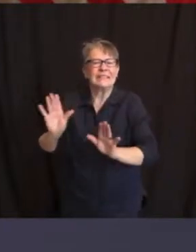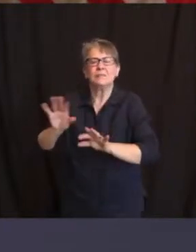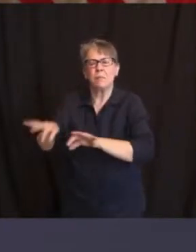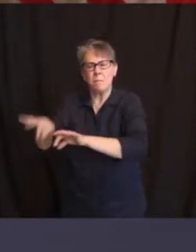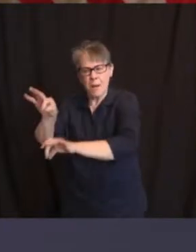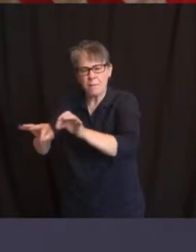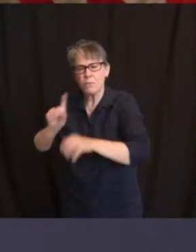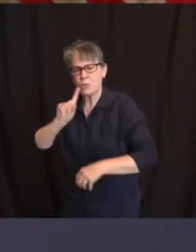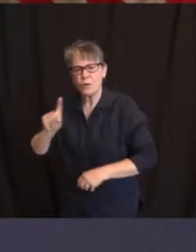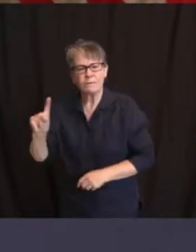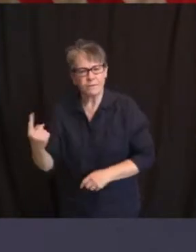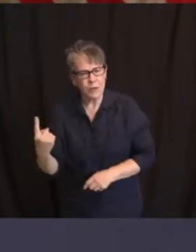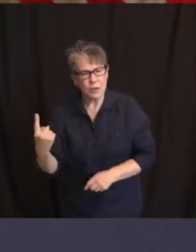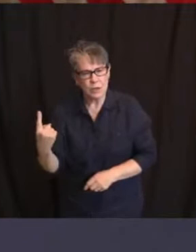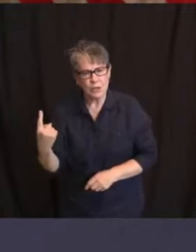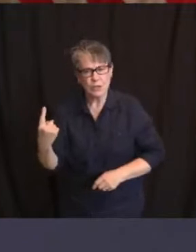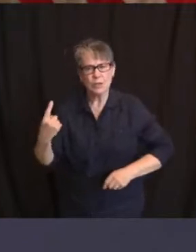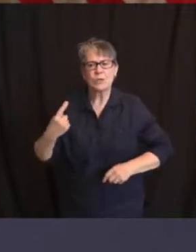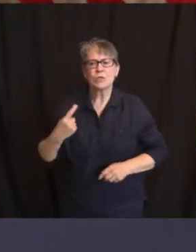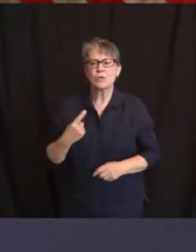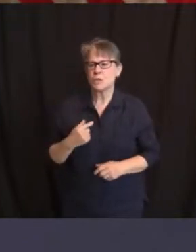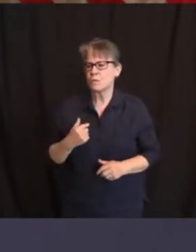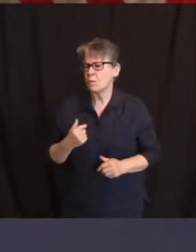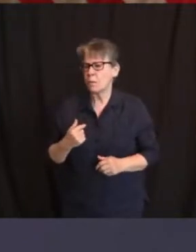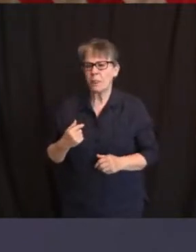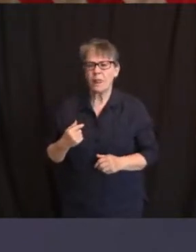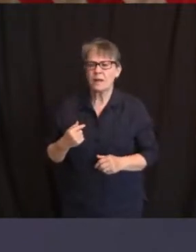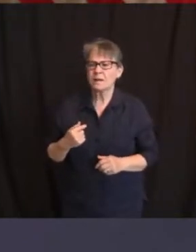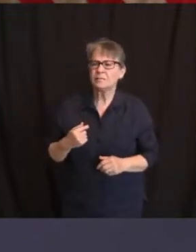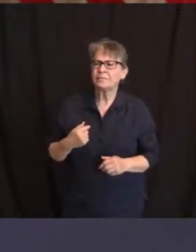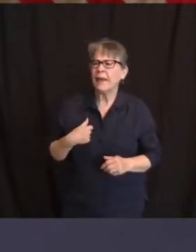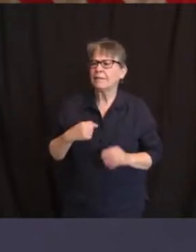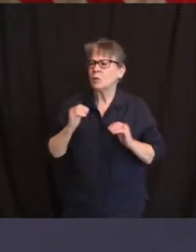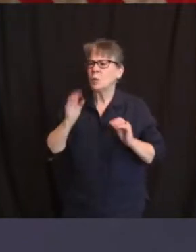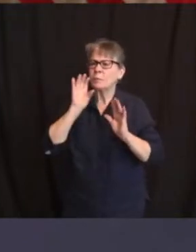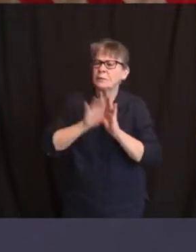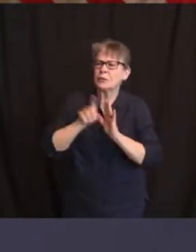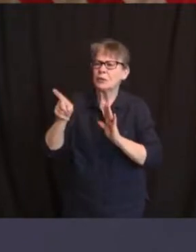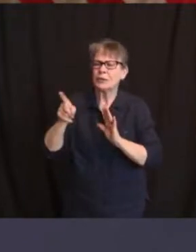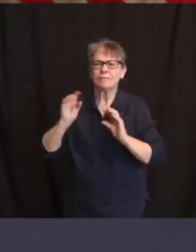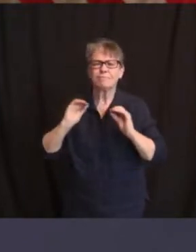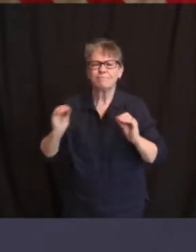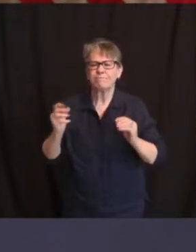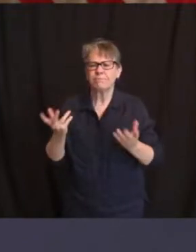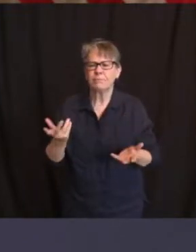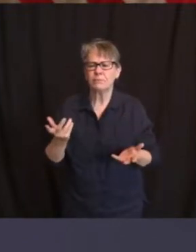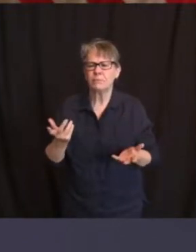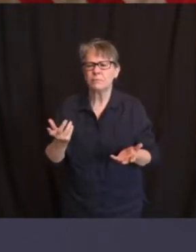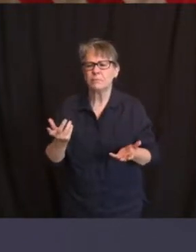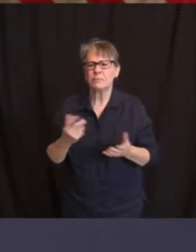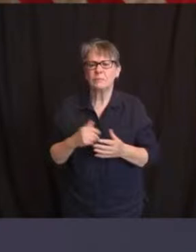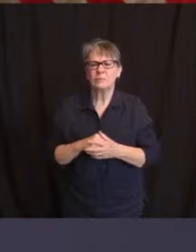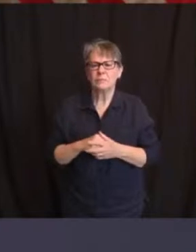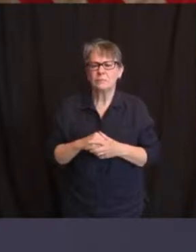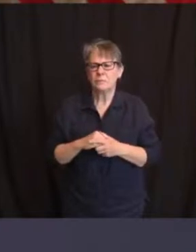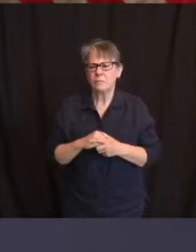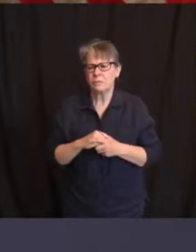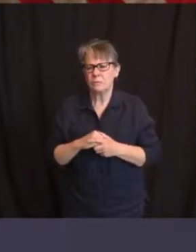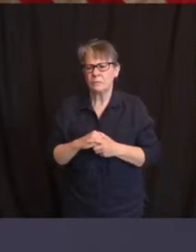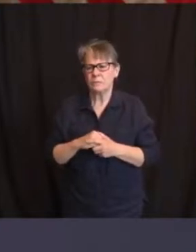and Judy, I'm practicing without a license here, so forgive me. If you look, when you start to go down the backside of the